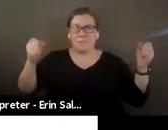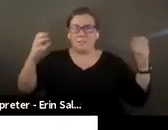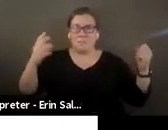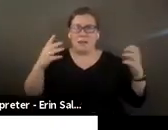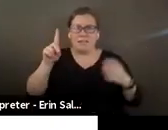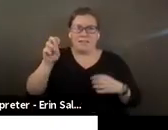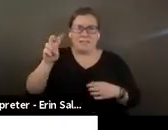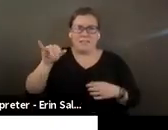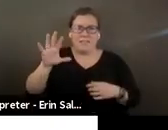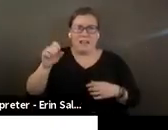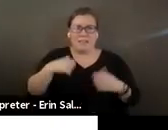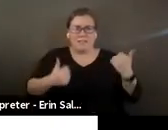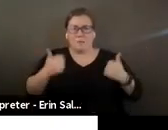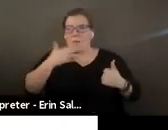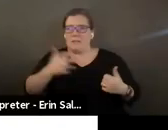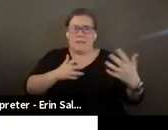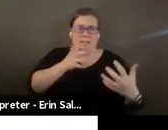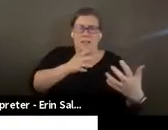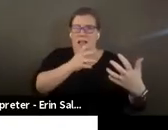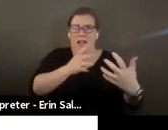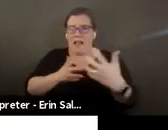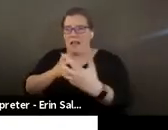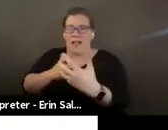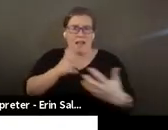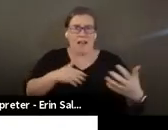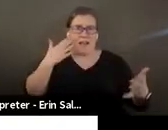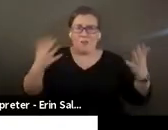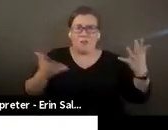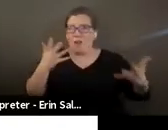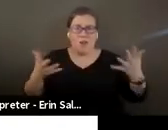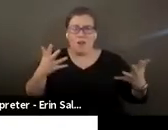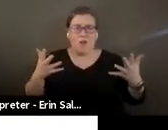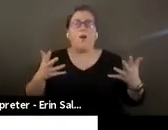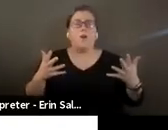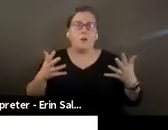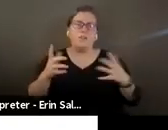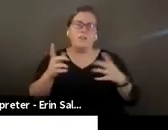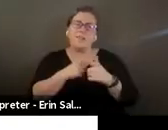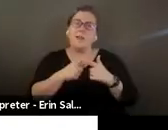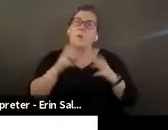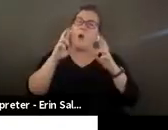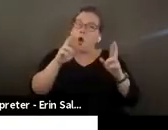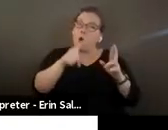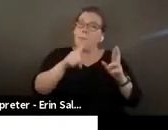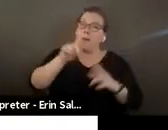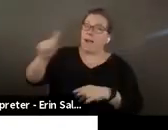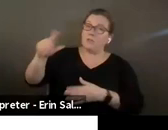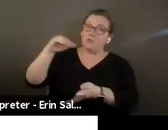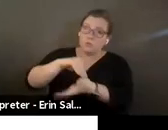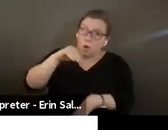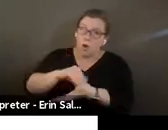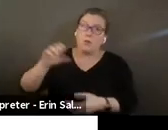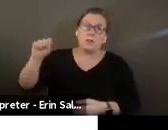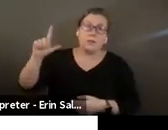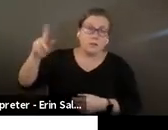device that's best for you, we would hope that you're referring to your professional certifier or doctor.